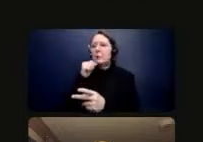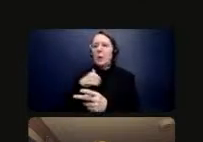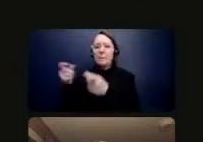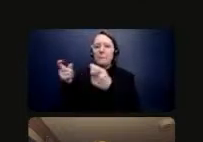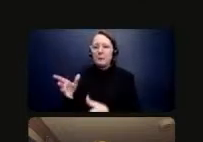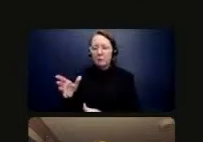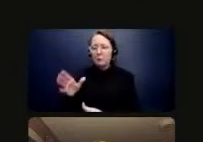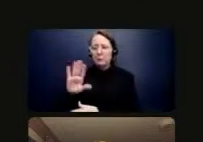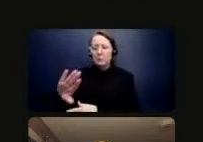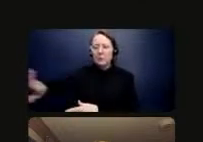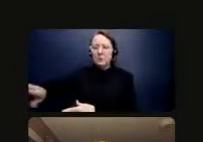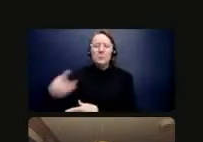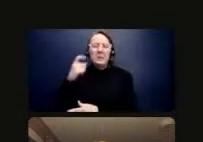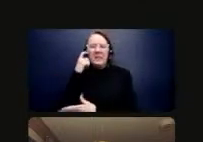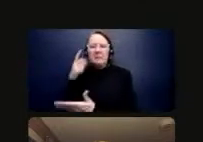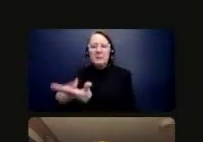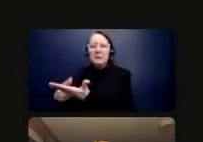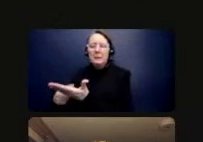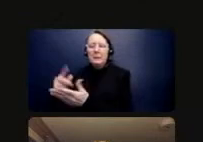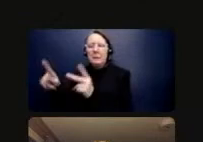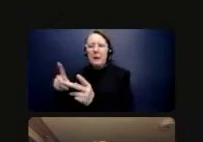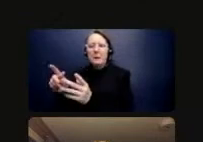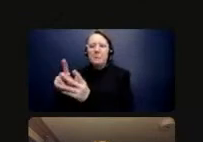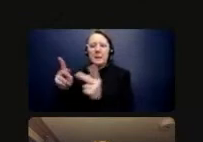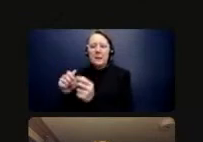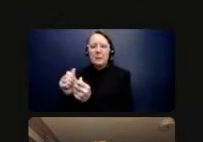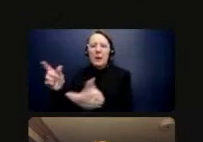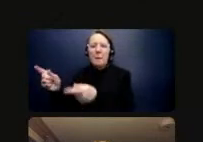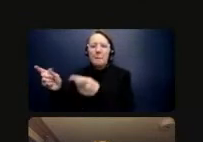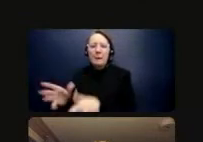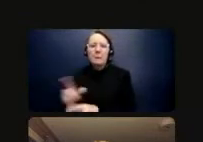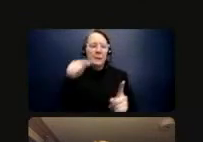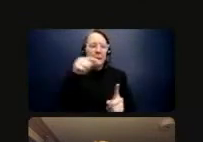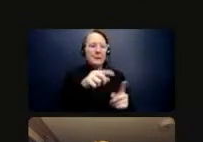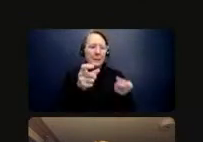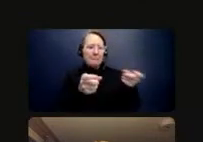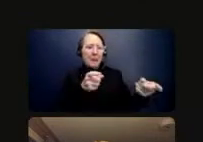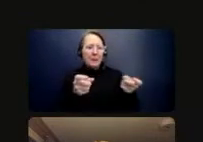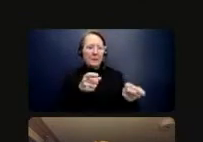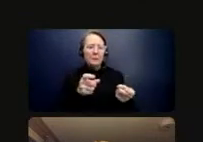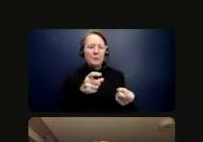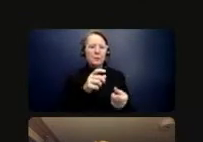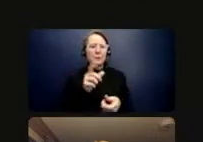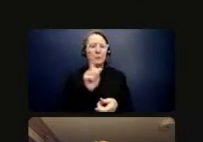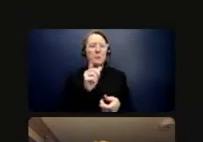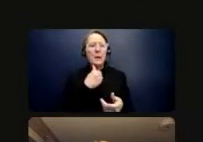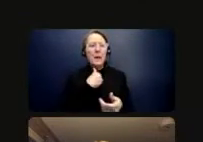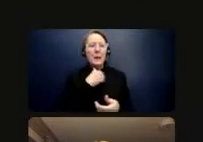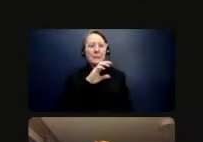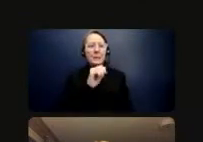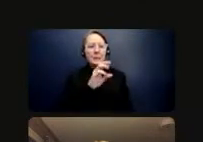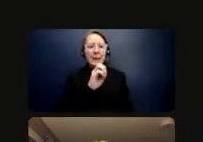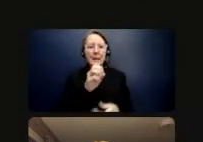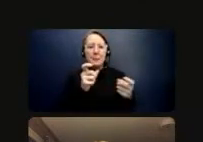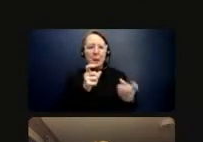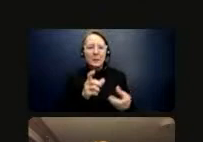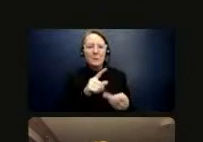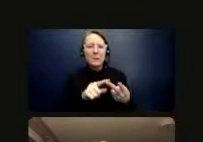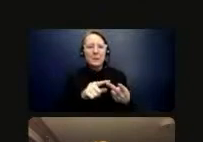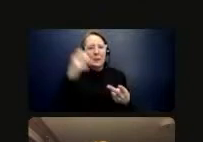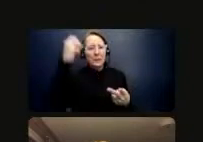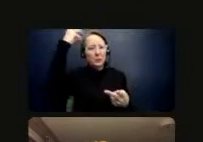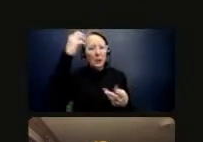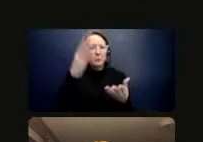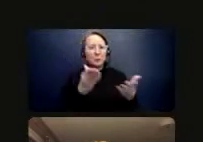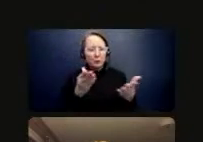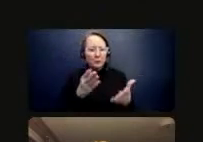is options around the managed micro shelter locations where case management, shower services, and others are provided.